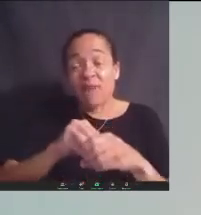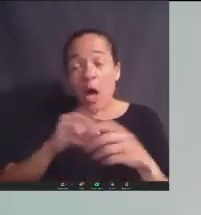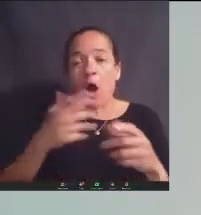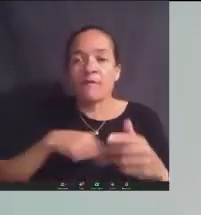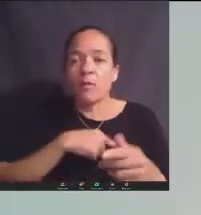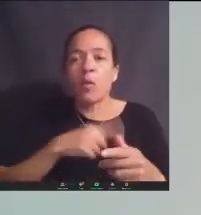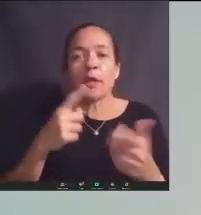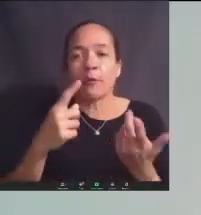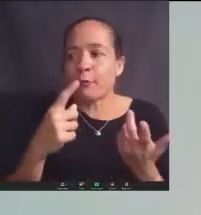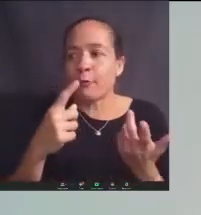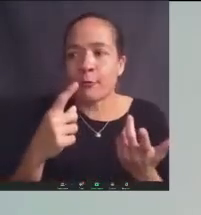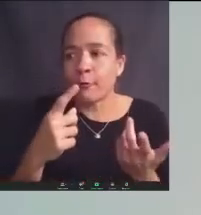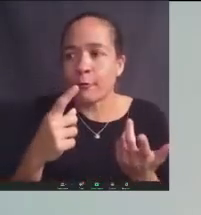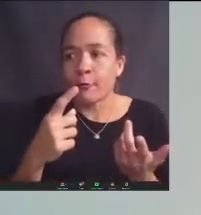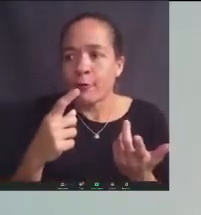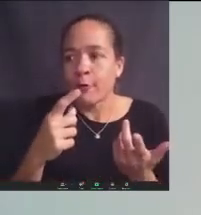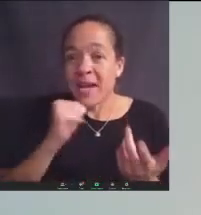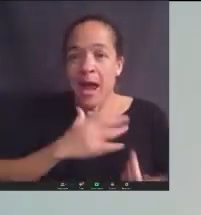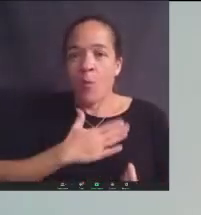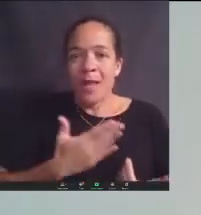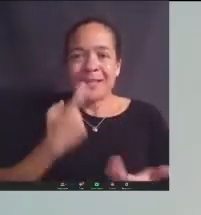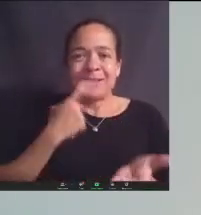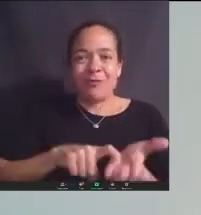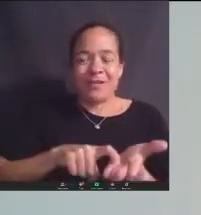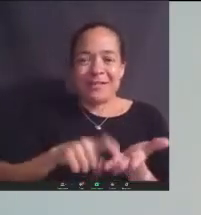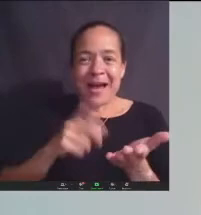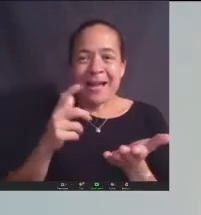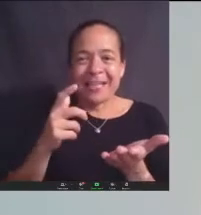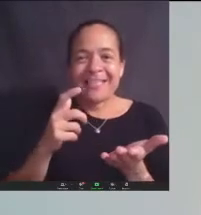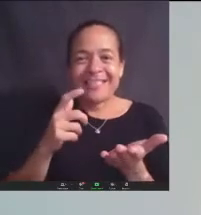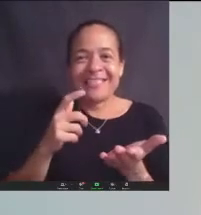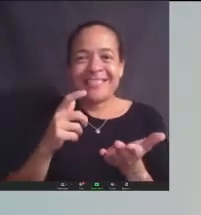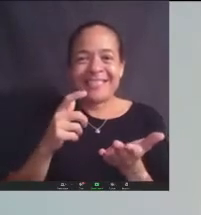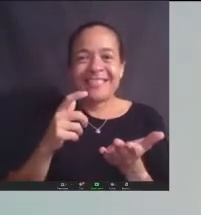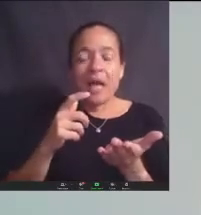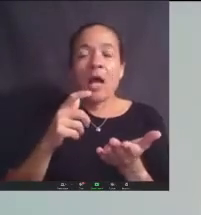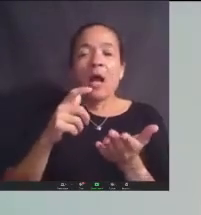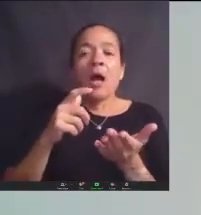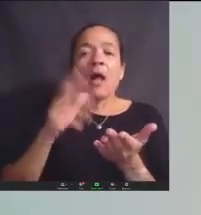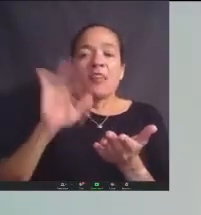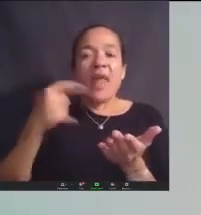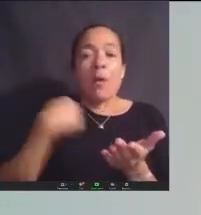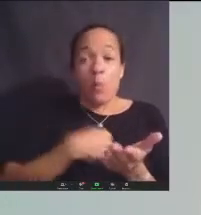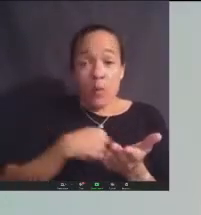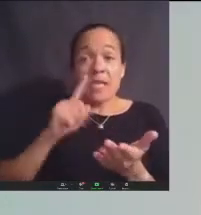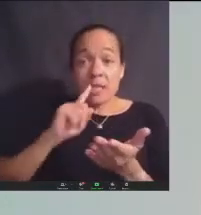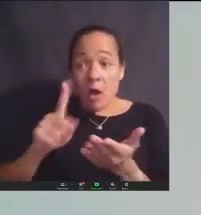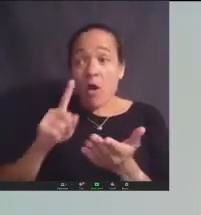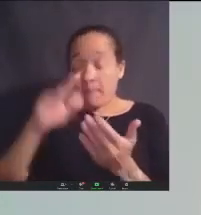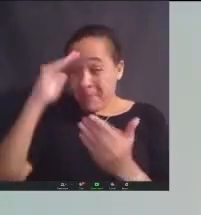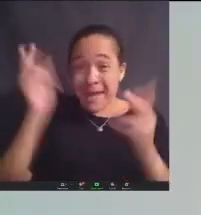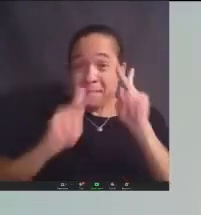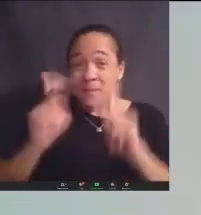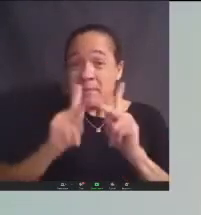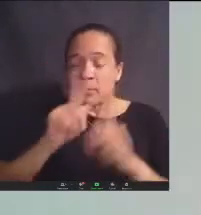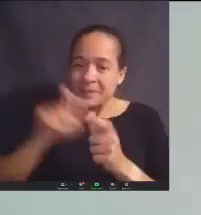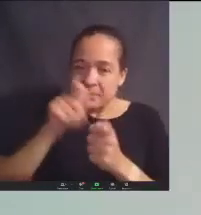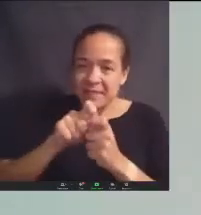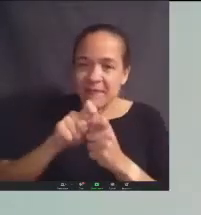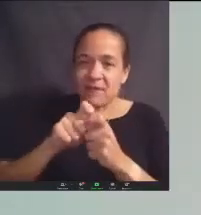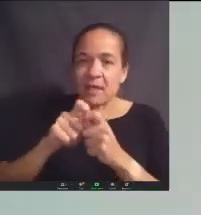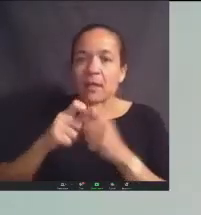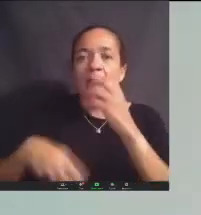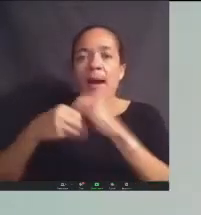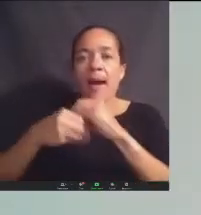people in particular into the American narrative as a problem. When in reality, I wrote this in a different article, but I'm going to drop it